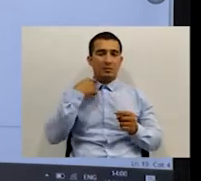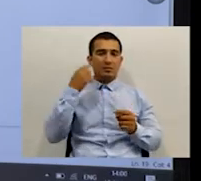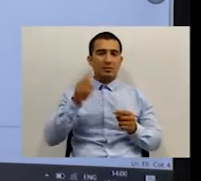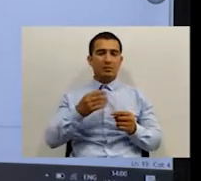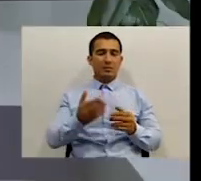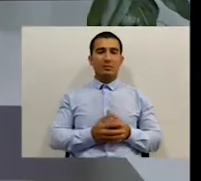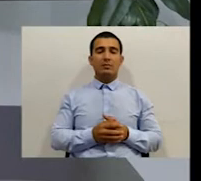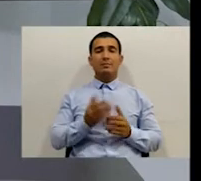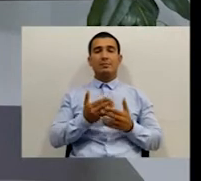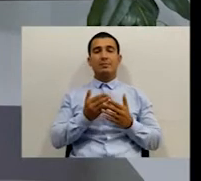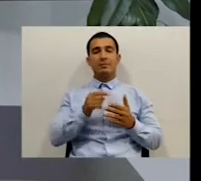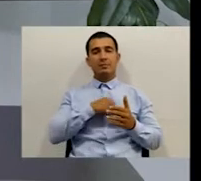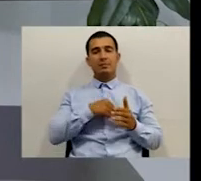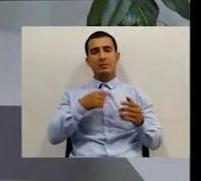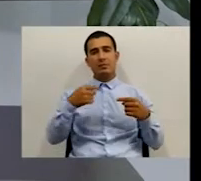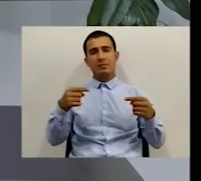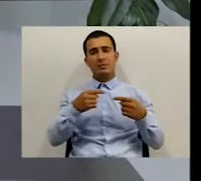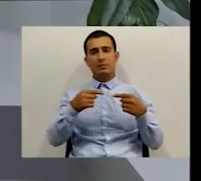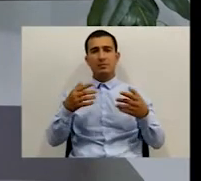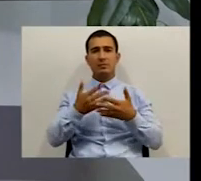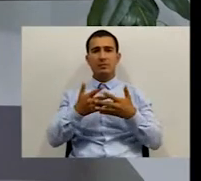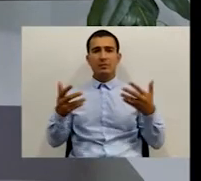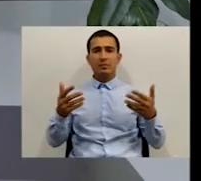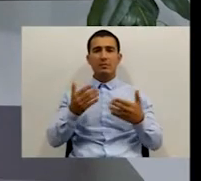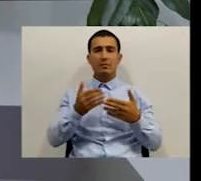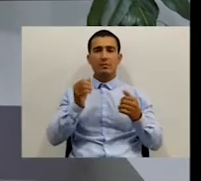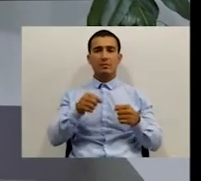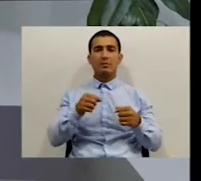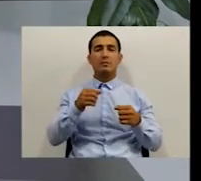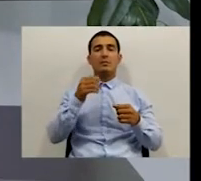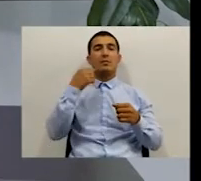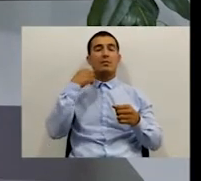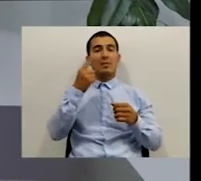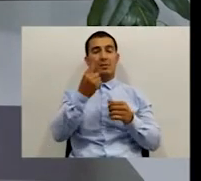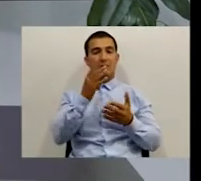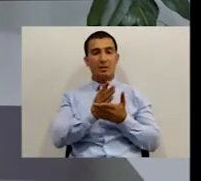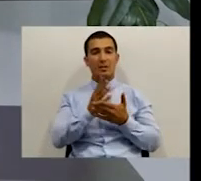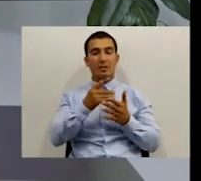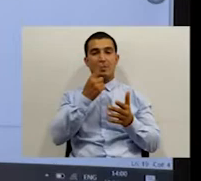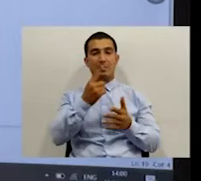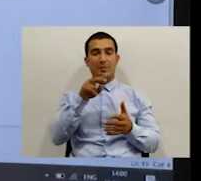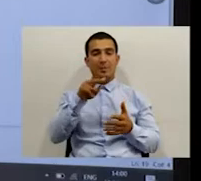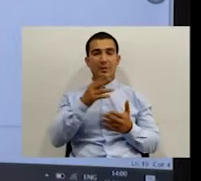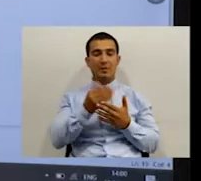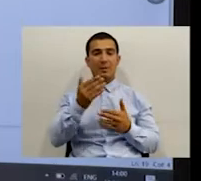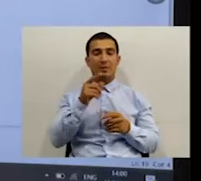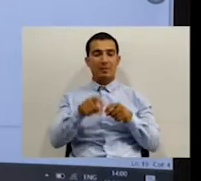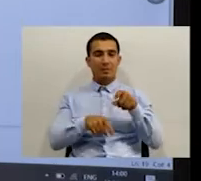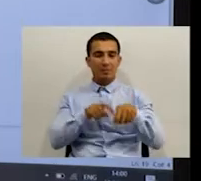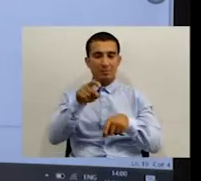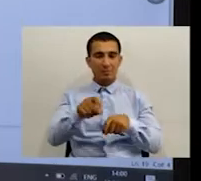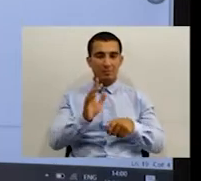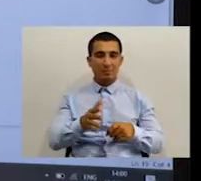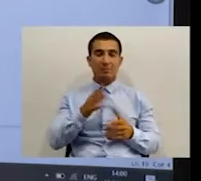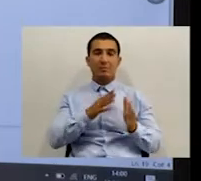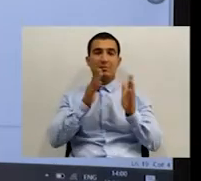teng bo'ladi. 1 ga teng bo'lgandan keyin mana bu ichkariga yana kirib keladi. Forward x ning ichida qavsning ichida endi 1 bor, ya'ni